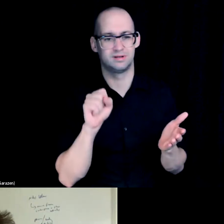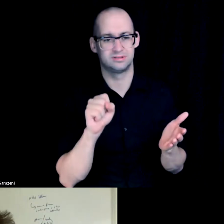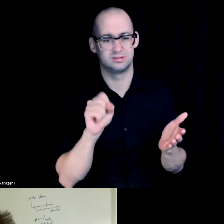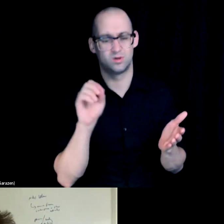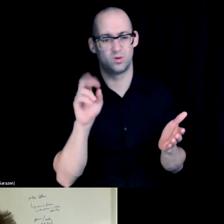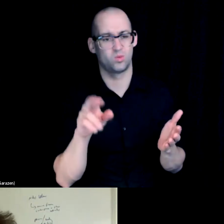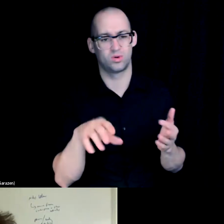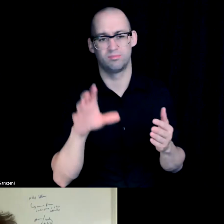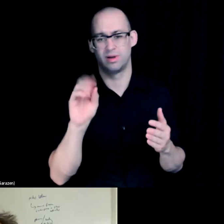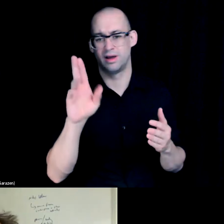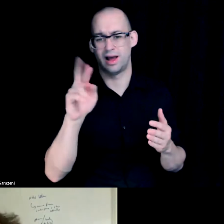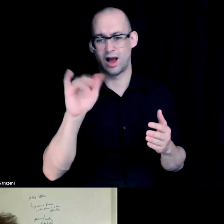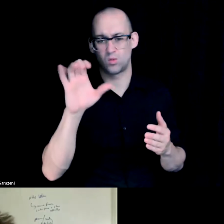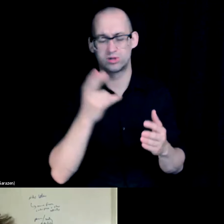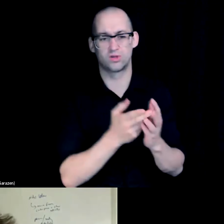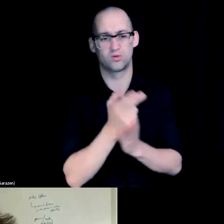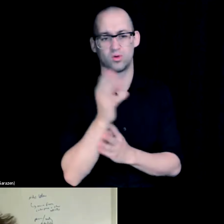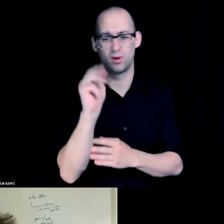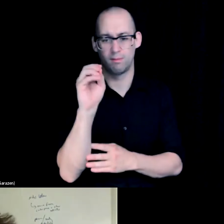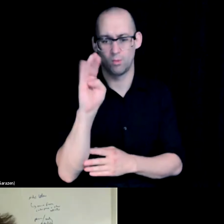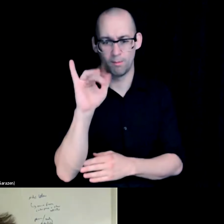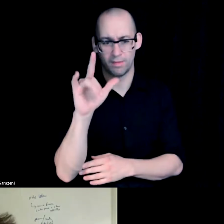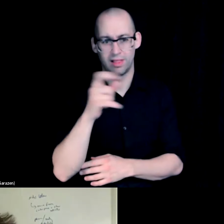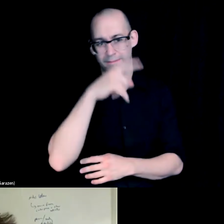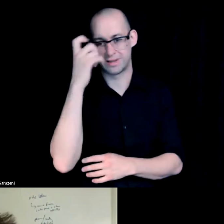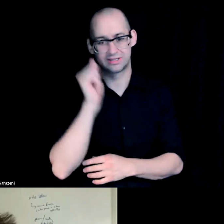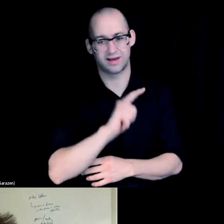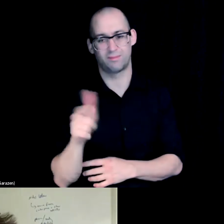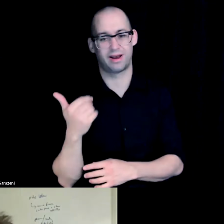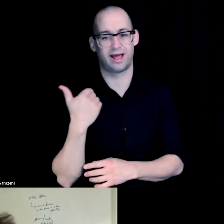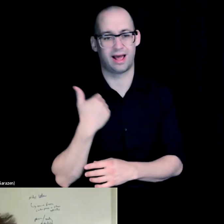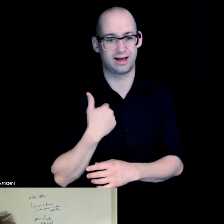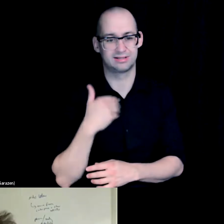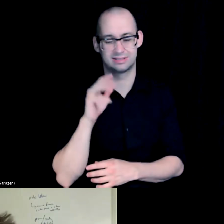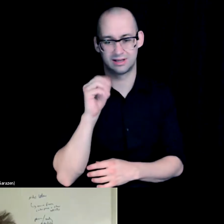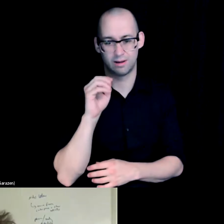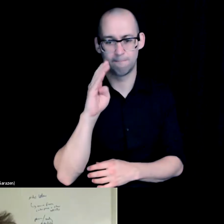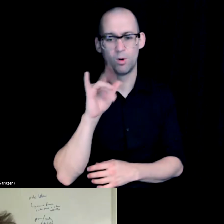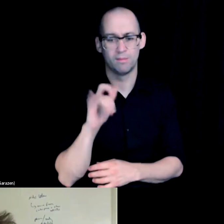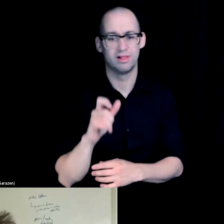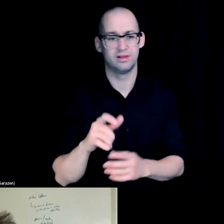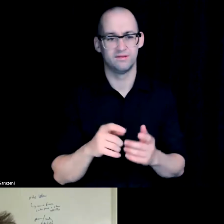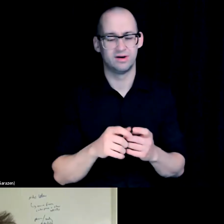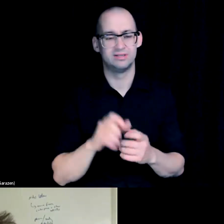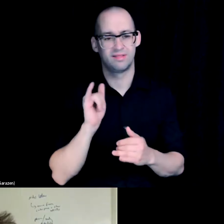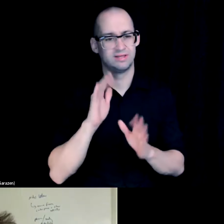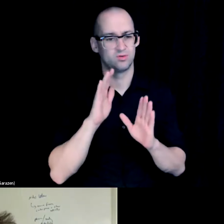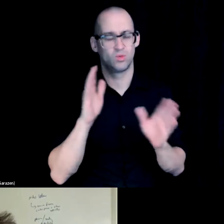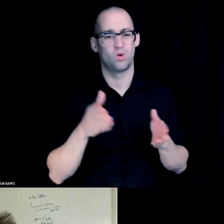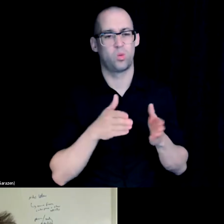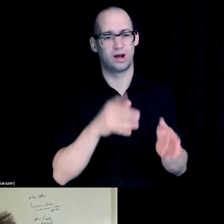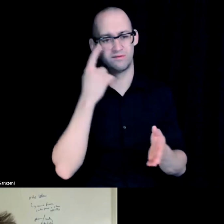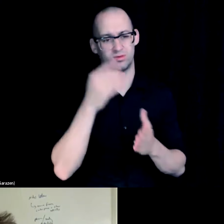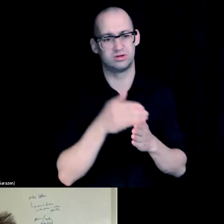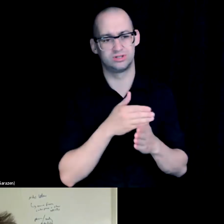or outreach through mobile, because of its ubiquitous nature of everyone having a mobile device, as a great way to